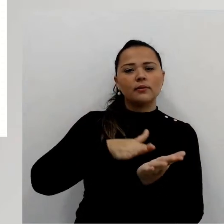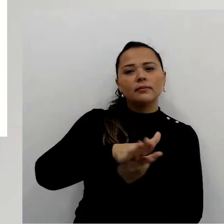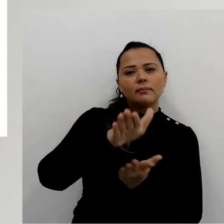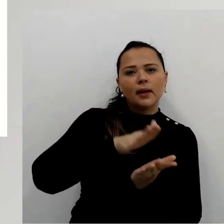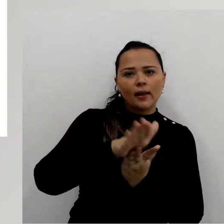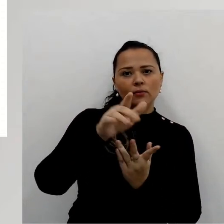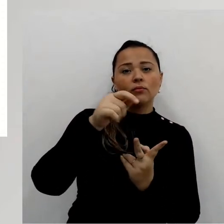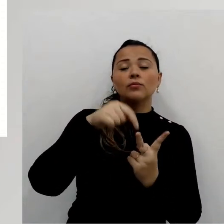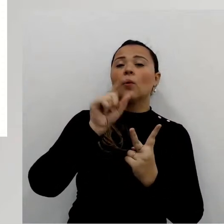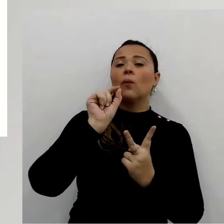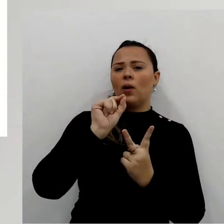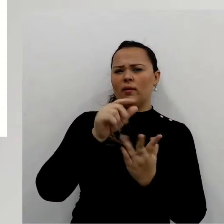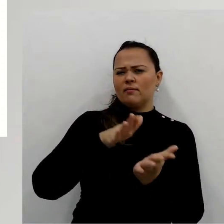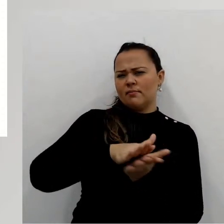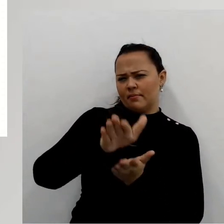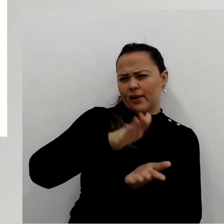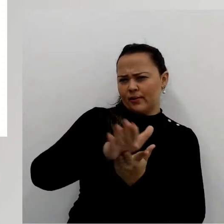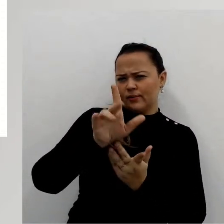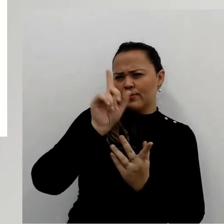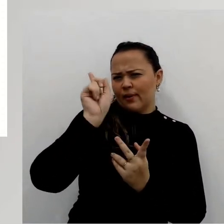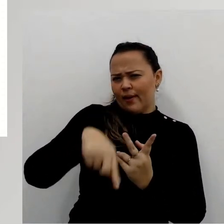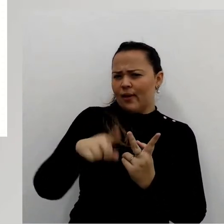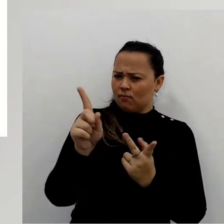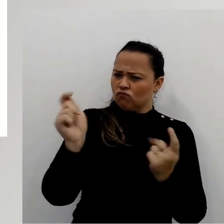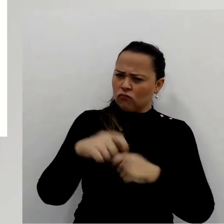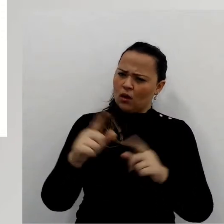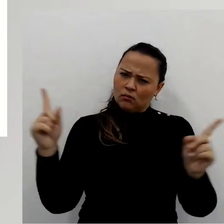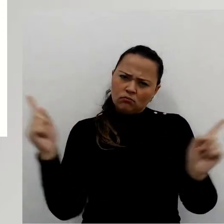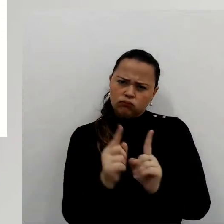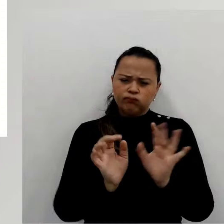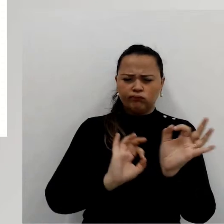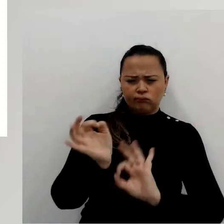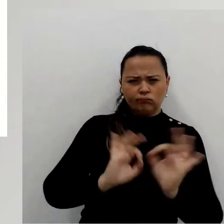customized ways to use printing technology